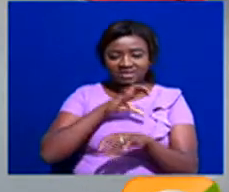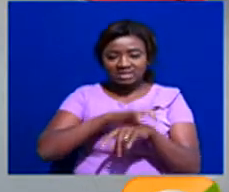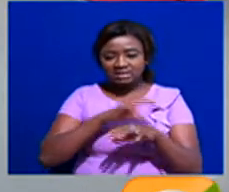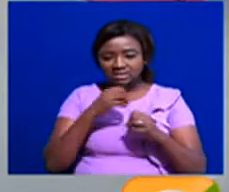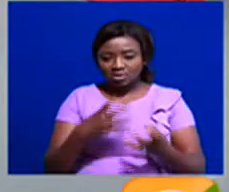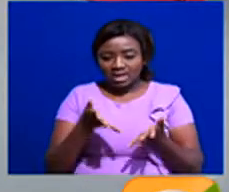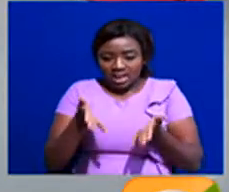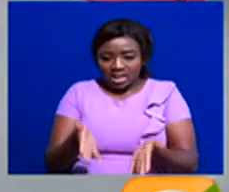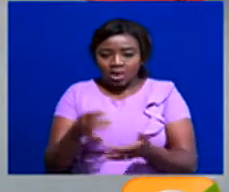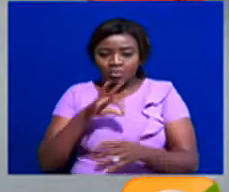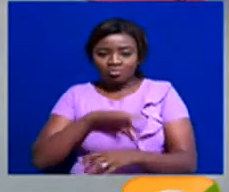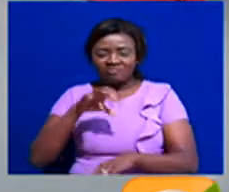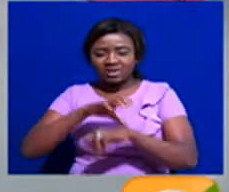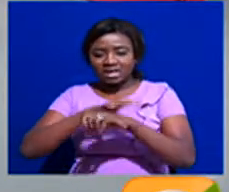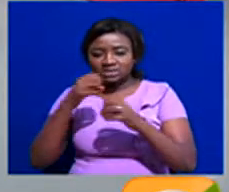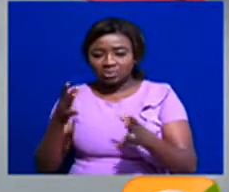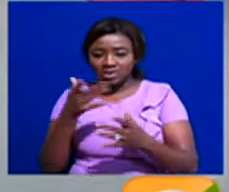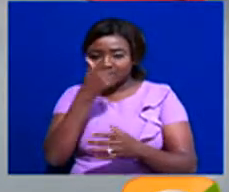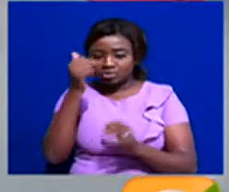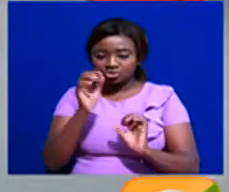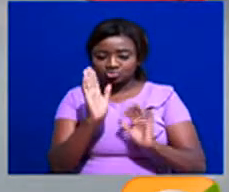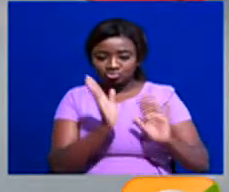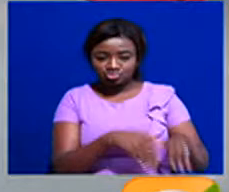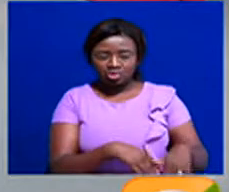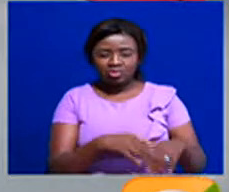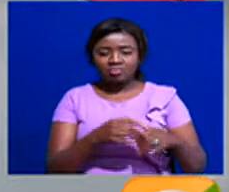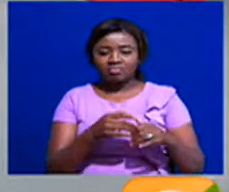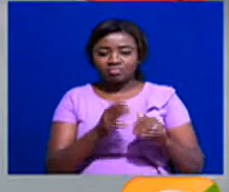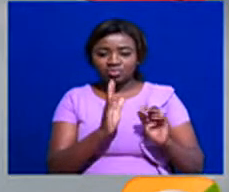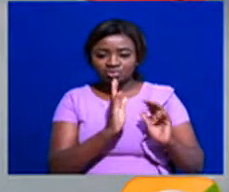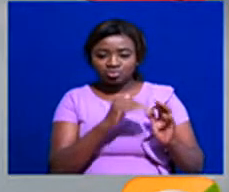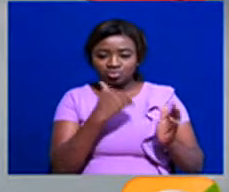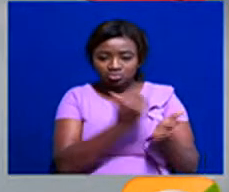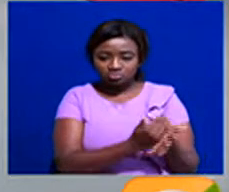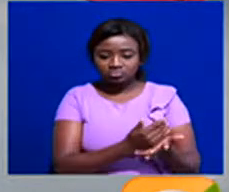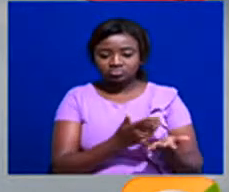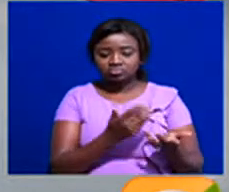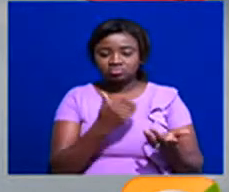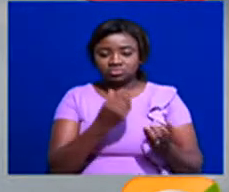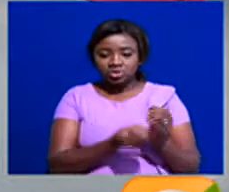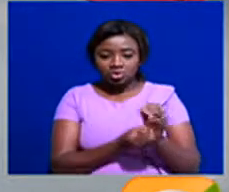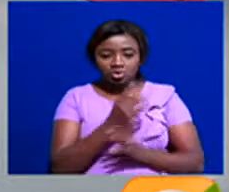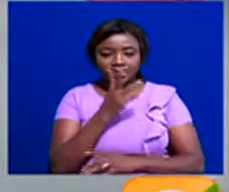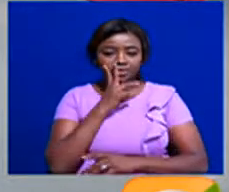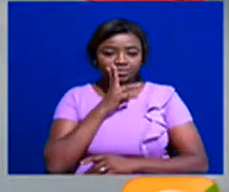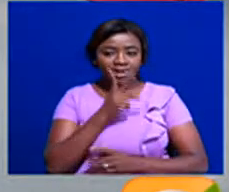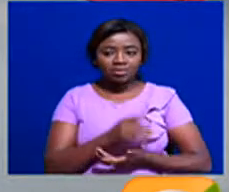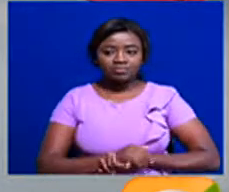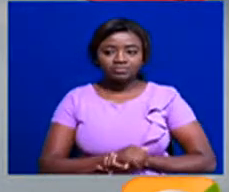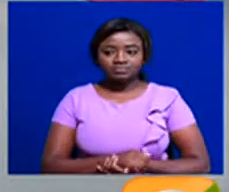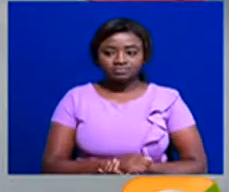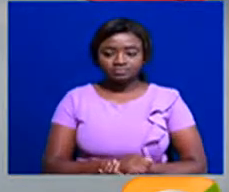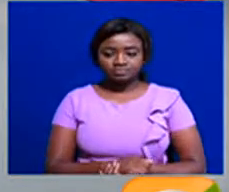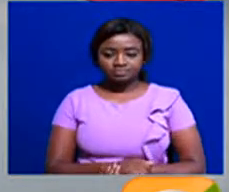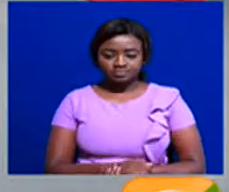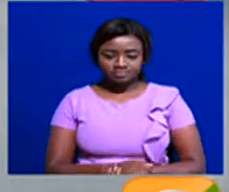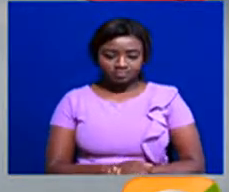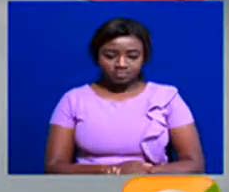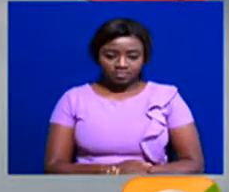now? And how has the industry treated tobacco farmers in your view? Because you've dealt with them before.